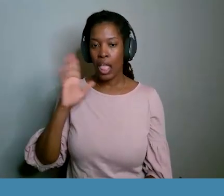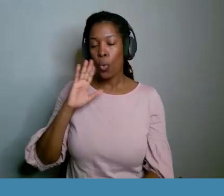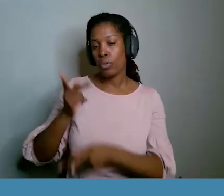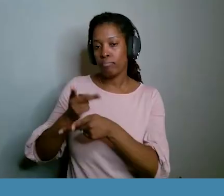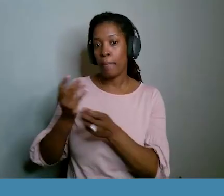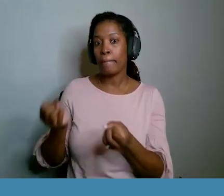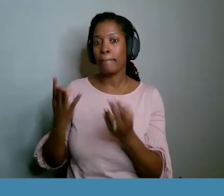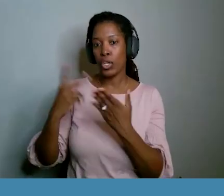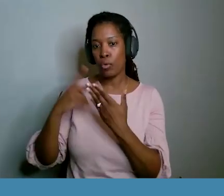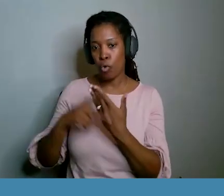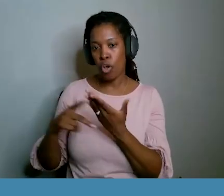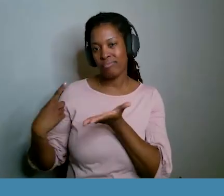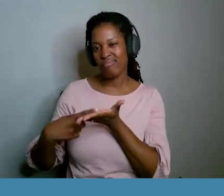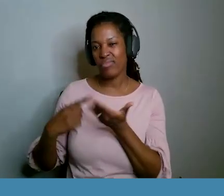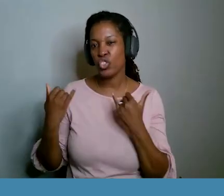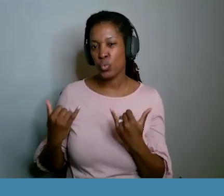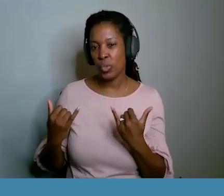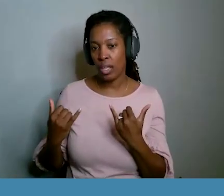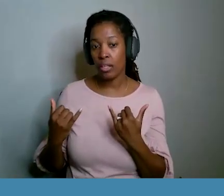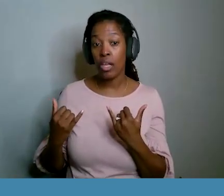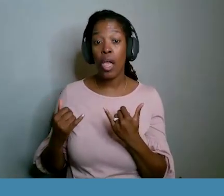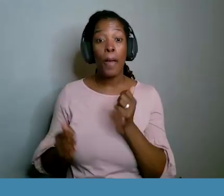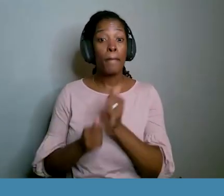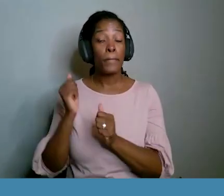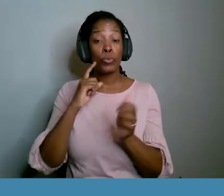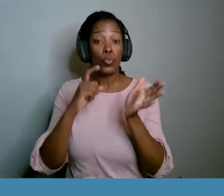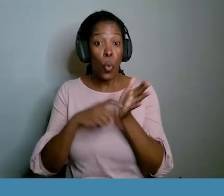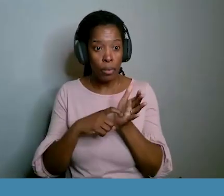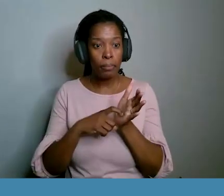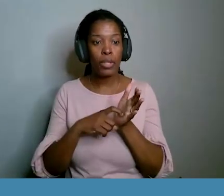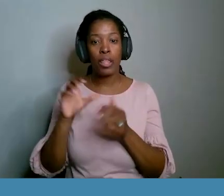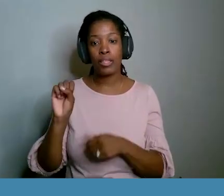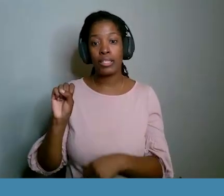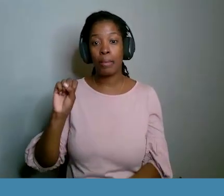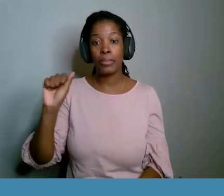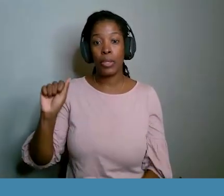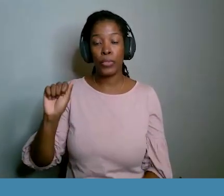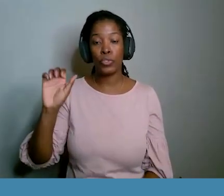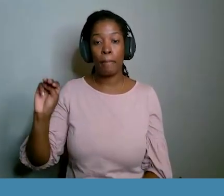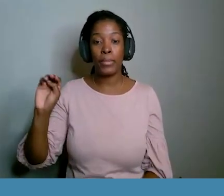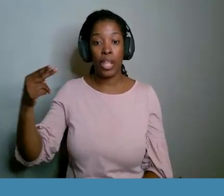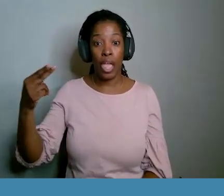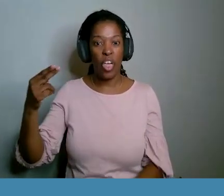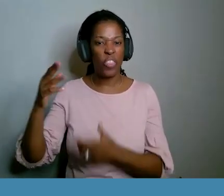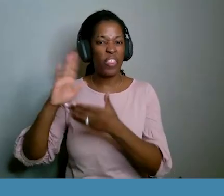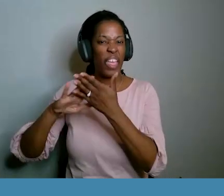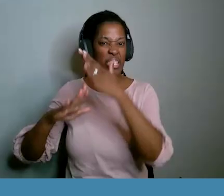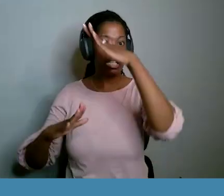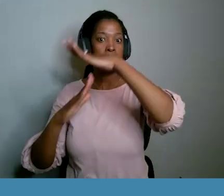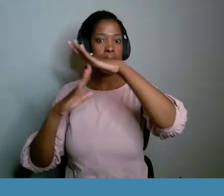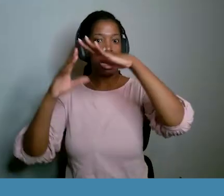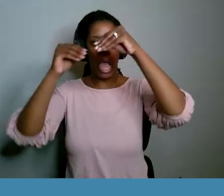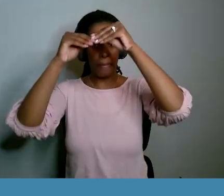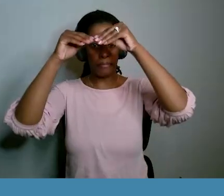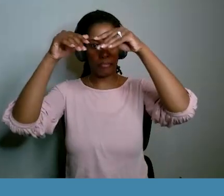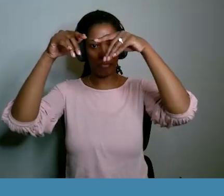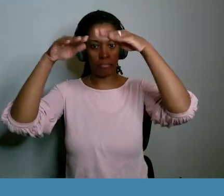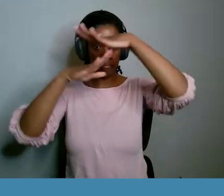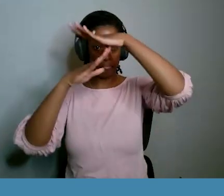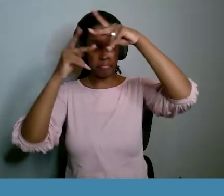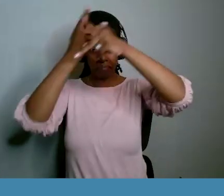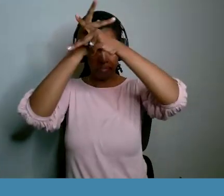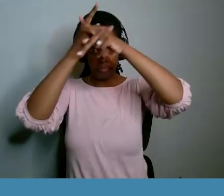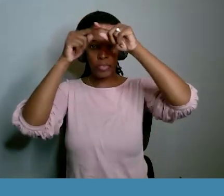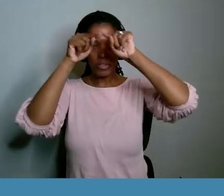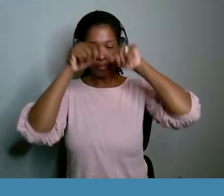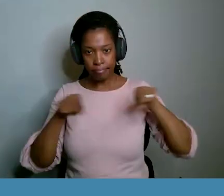today. These are most notably the Substance Abuse and Mental Health Program, which we talked about being at the top of the hierarchy. They oversee community